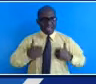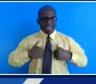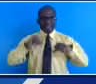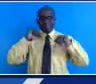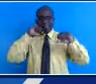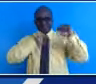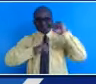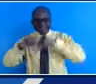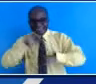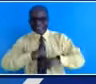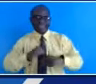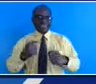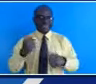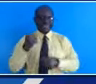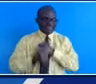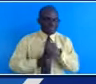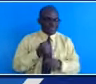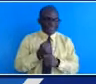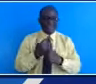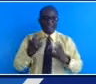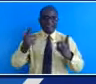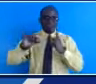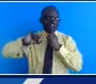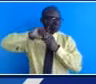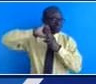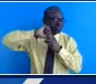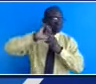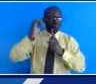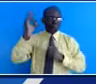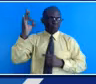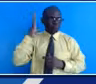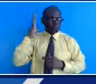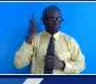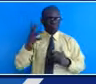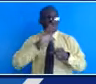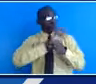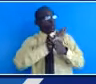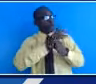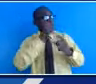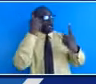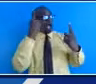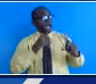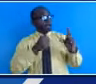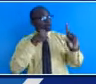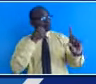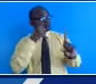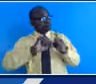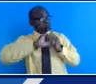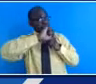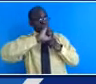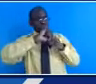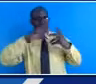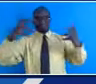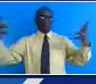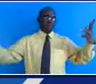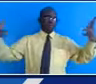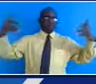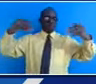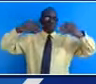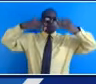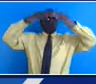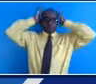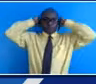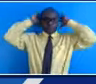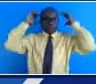hit. And so many different businesses in different sectors had to pivot, had to deal with their concerns for